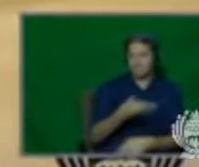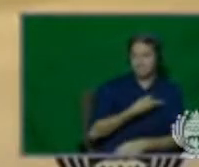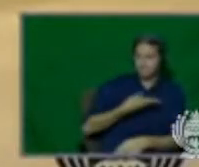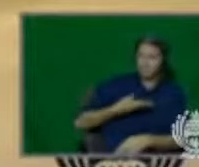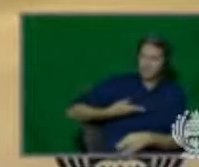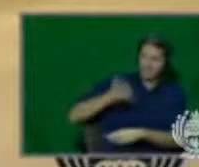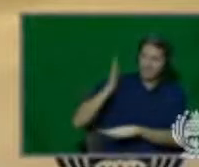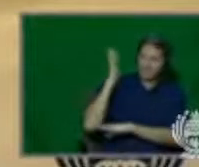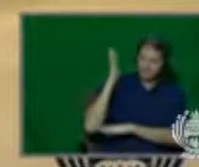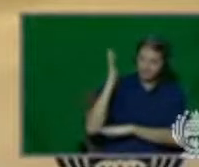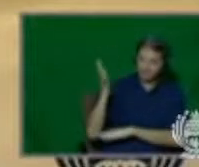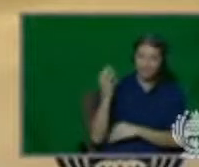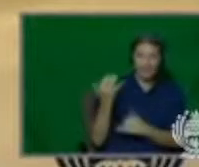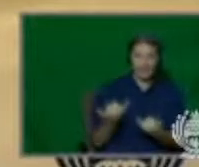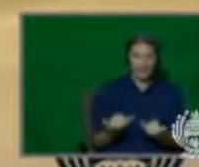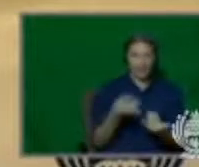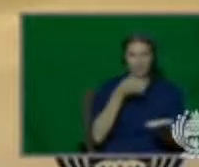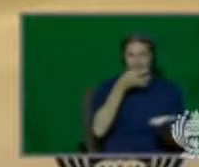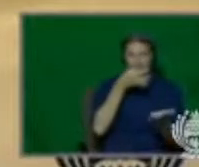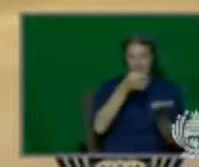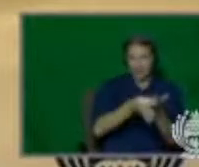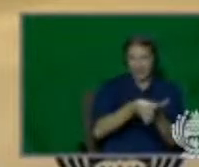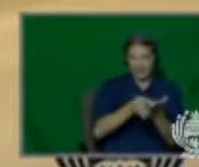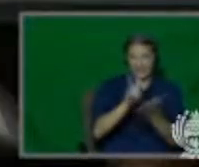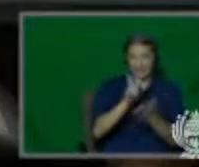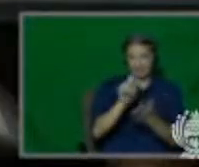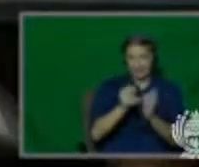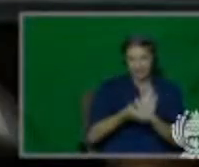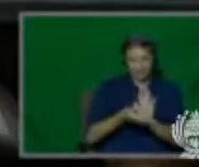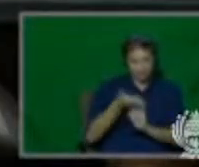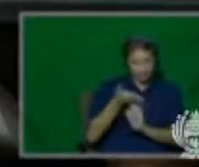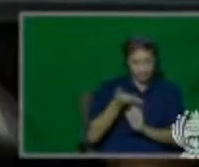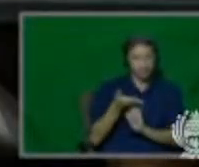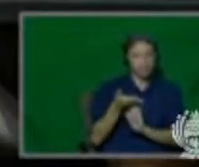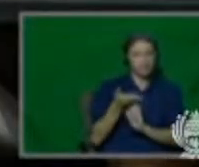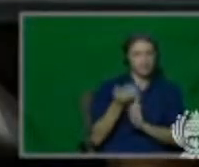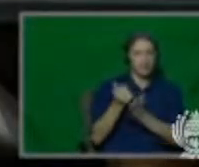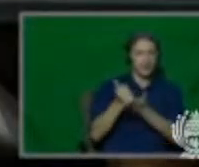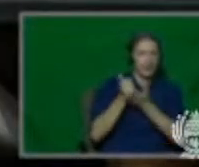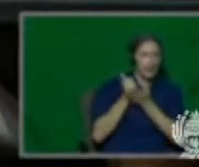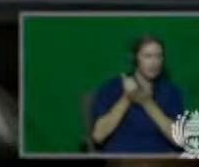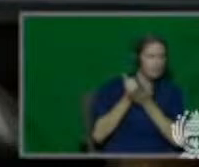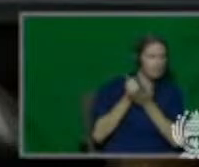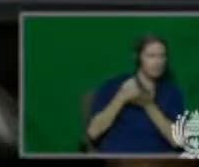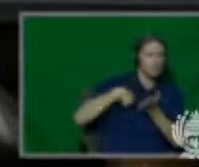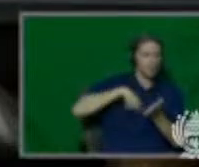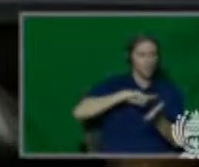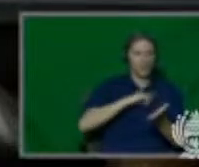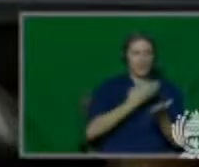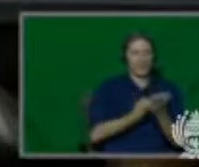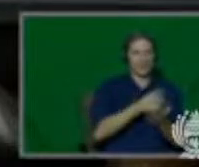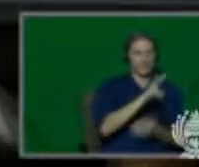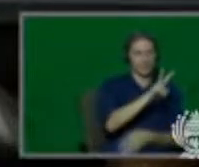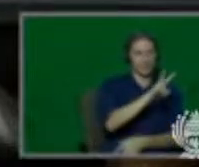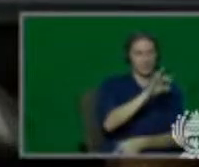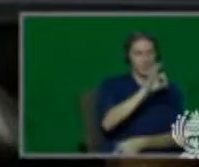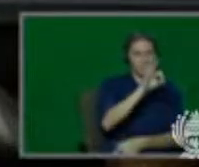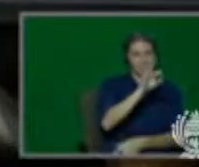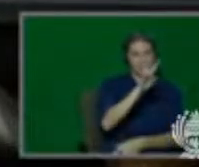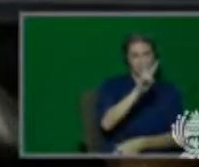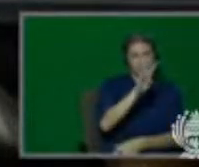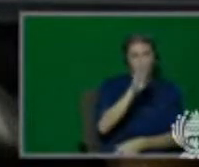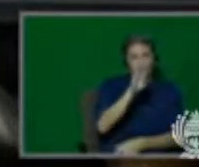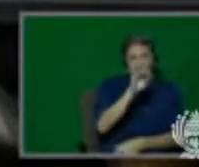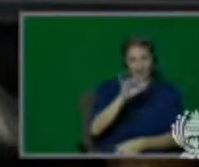through the tax measures announced in this budget will contribute largely to us providing 232.6